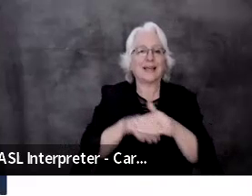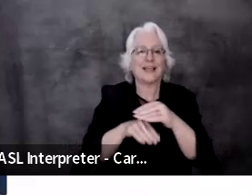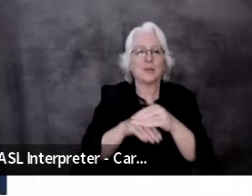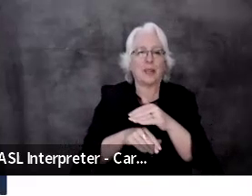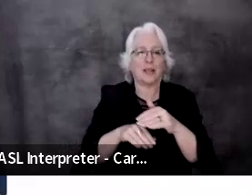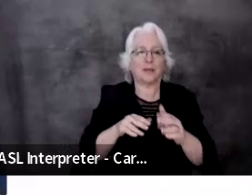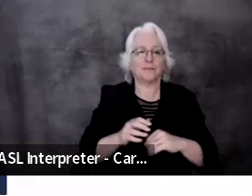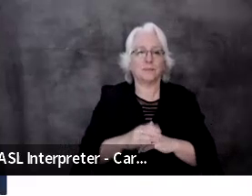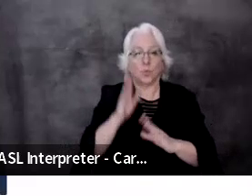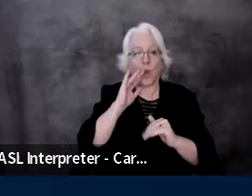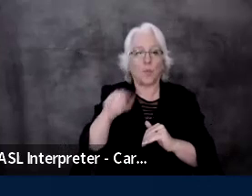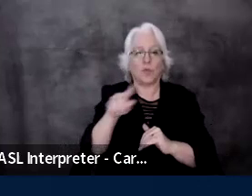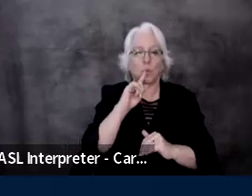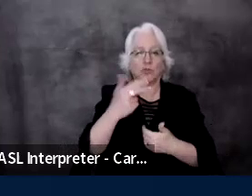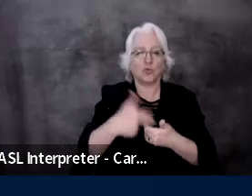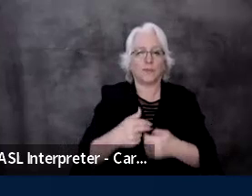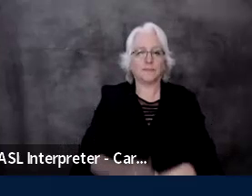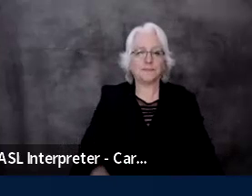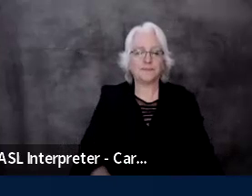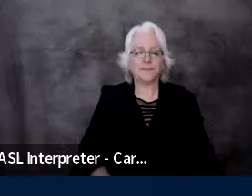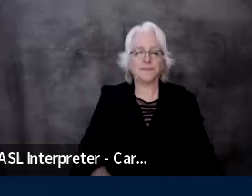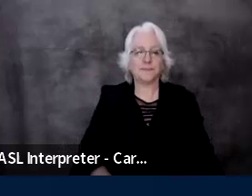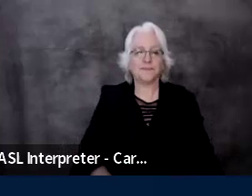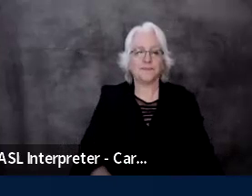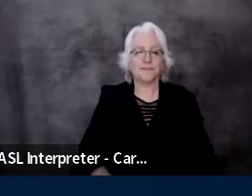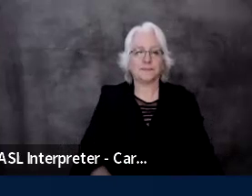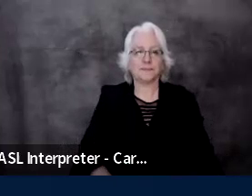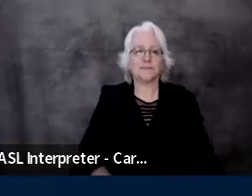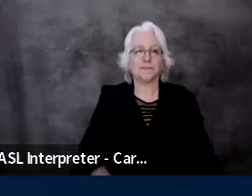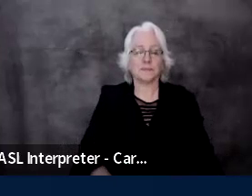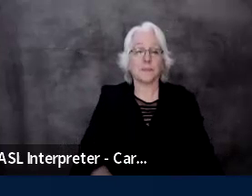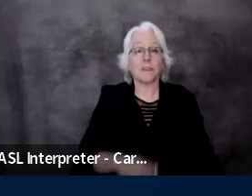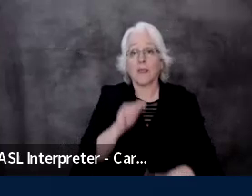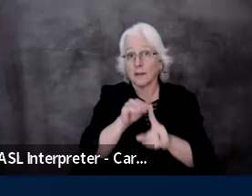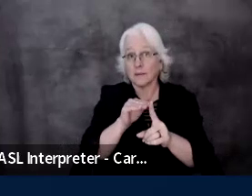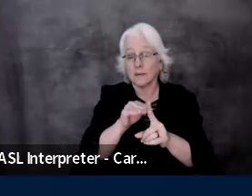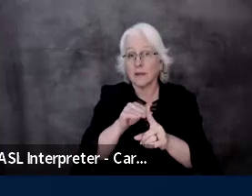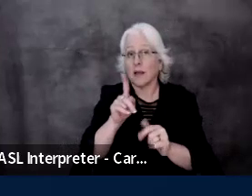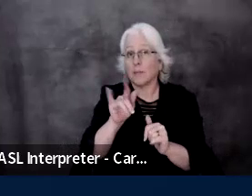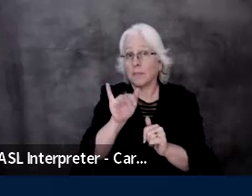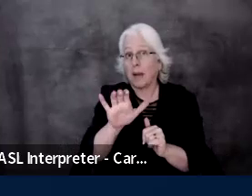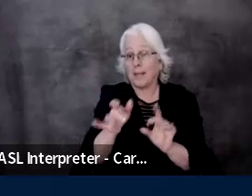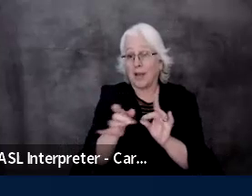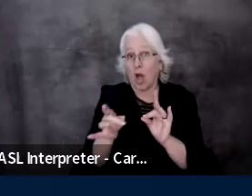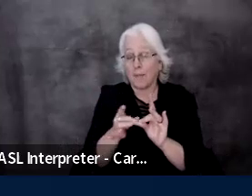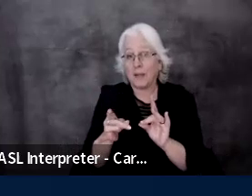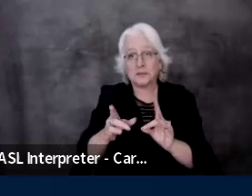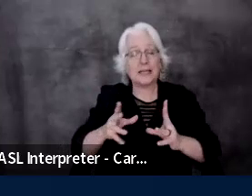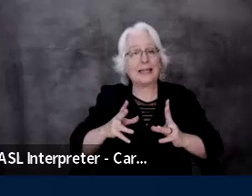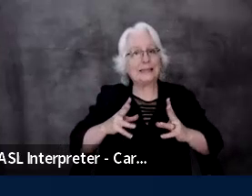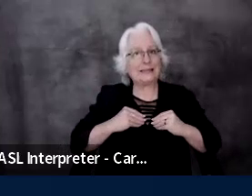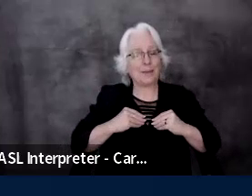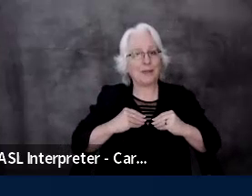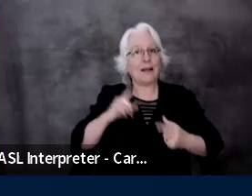us. As a reminder, public comments will still be accepted until